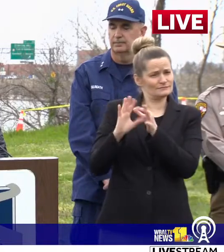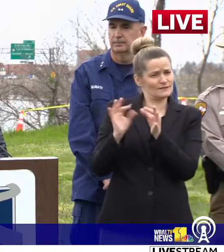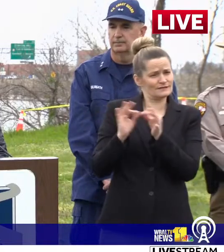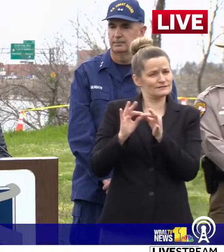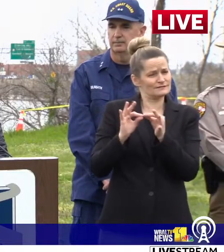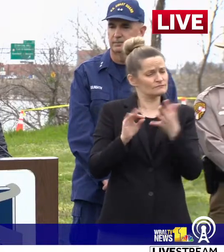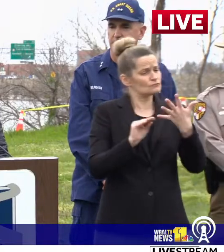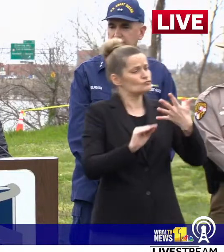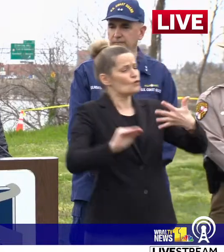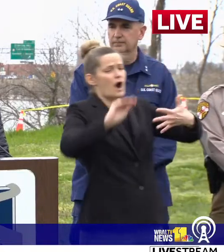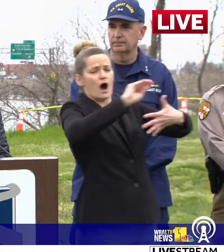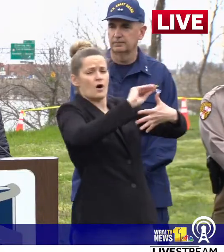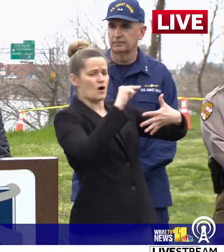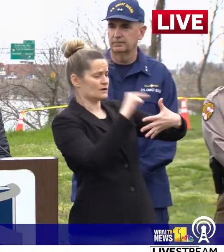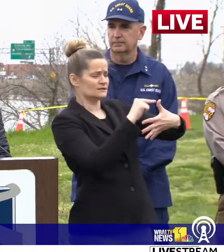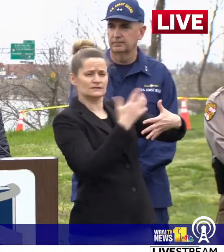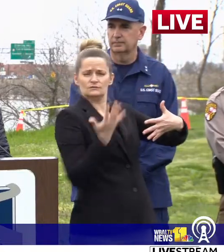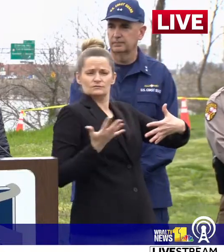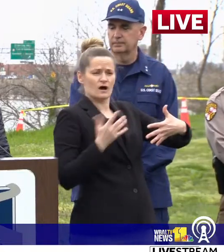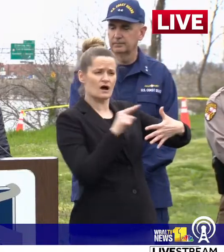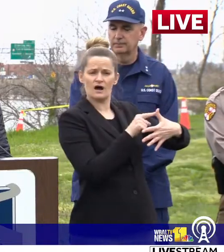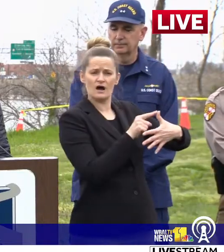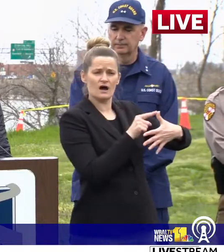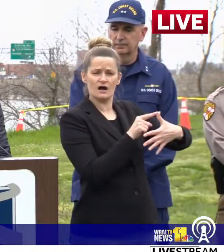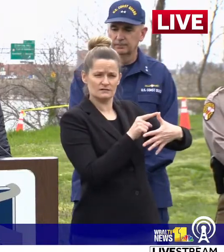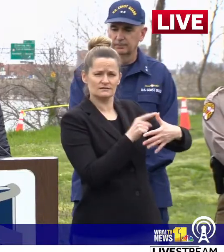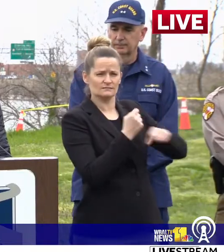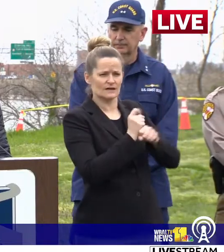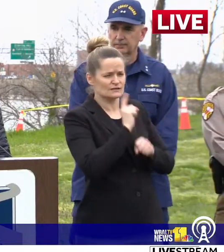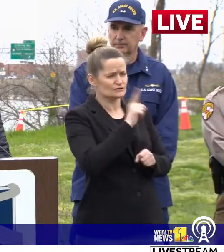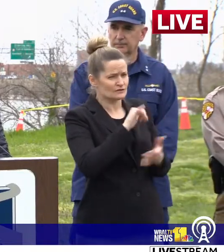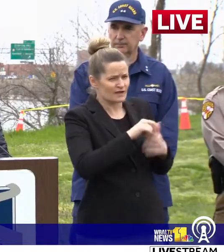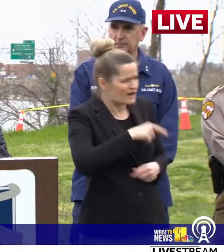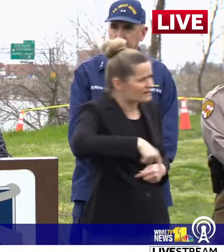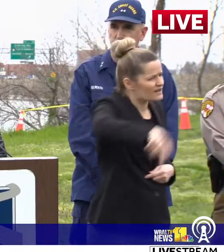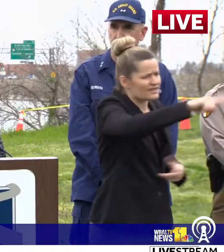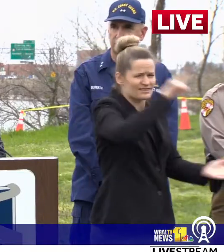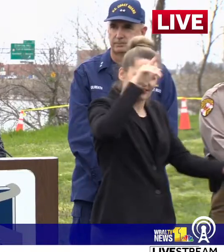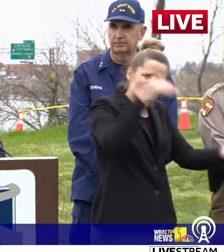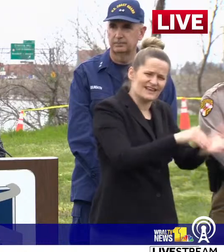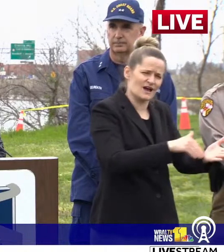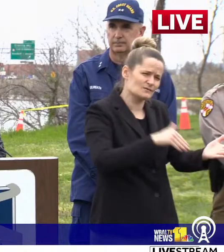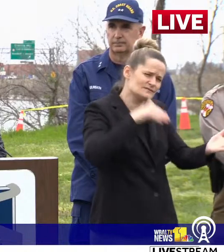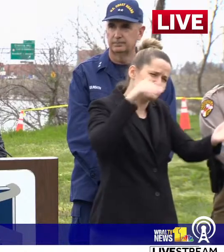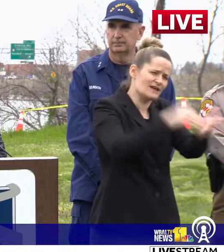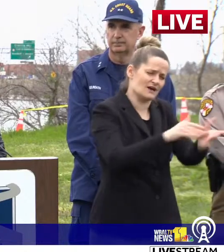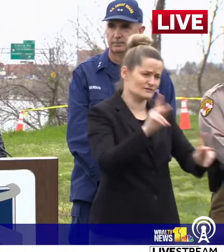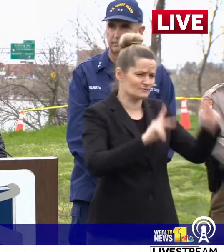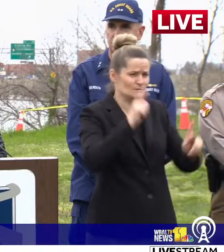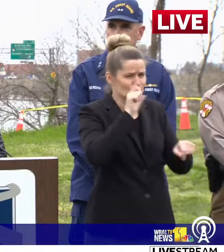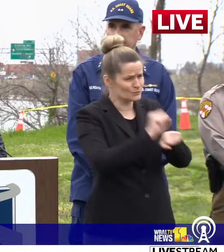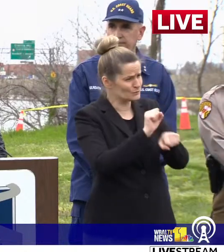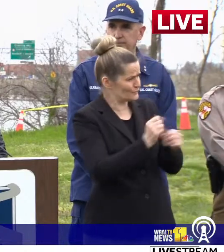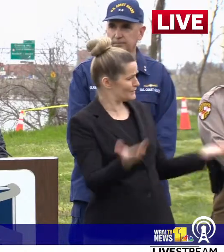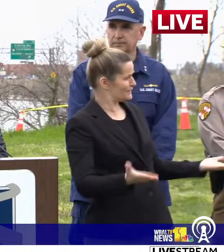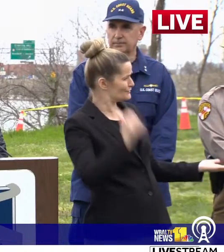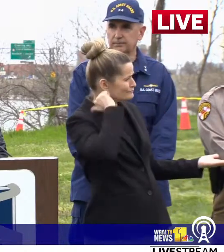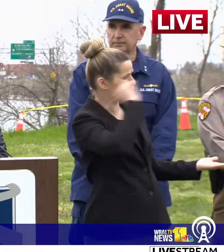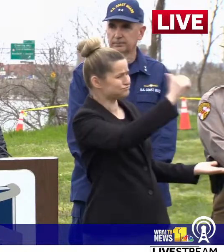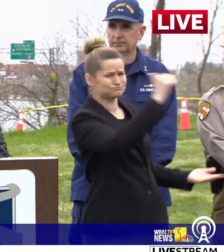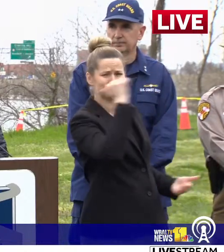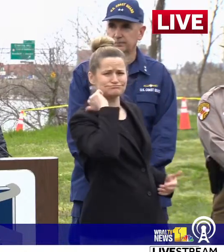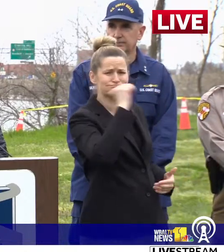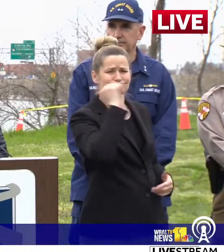is to make sure that all those thousands of Marylanders and others whose livelihood depends on the port